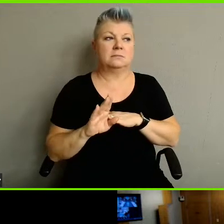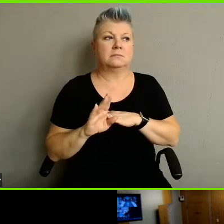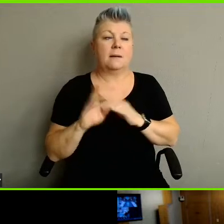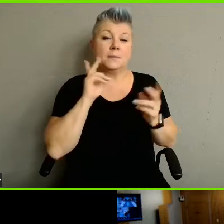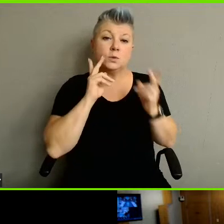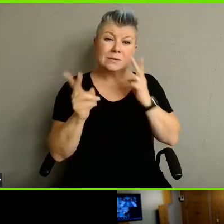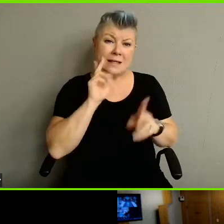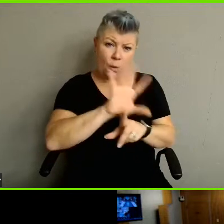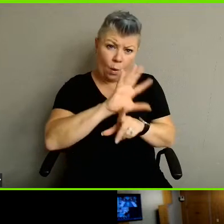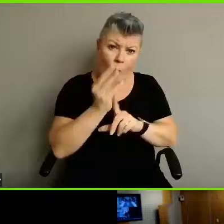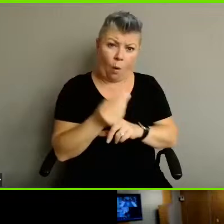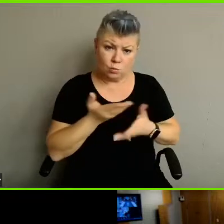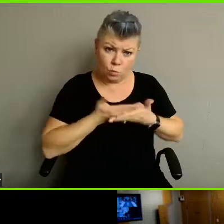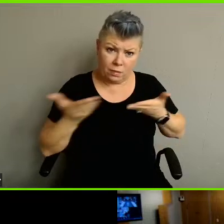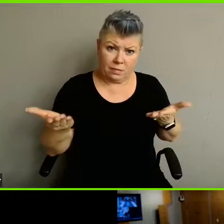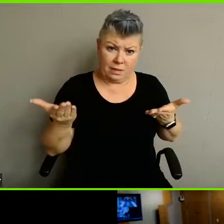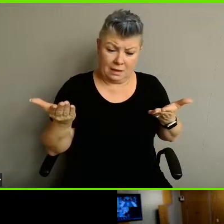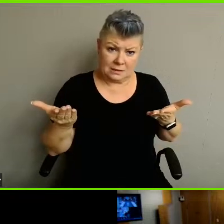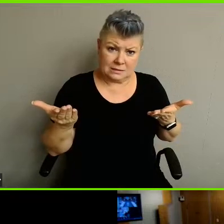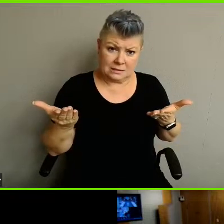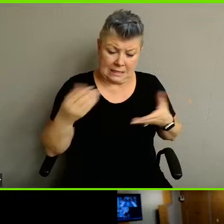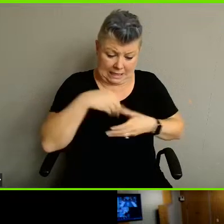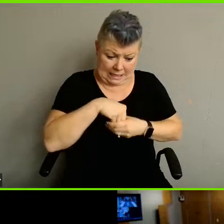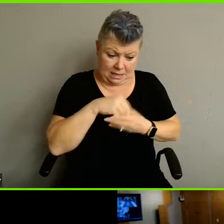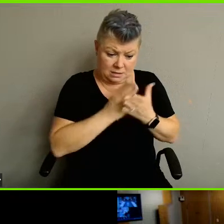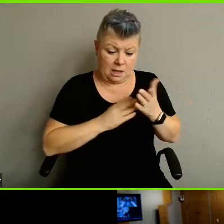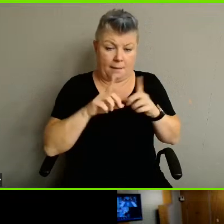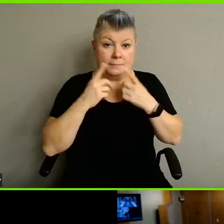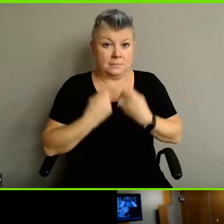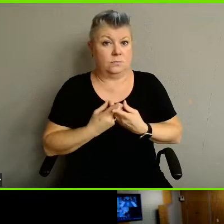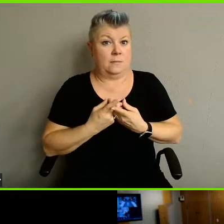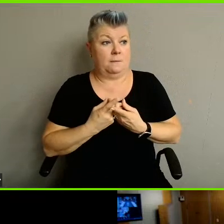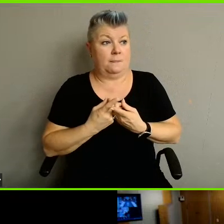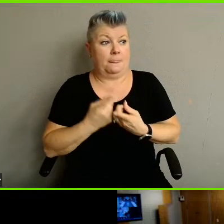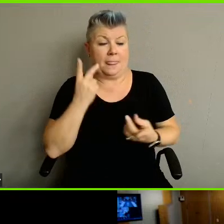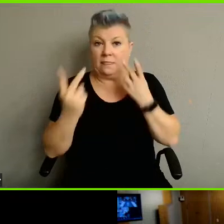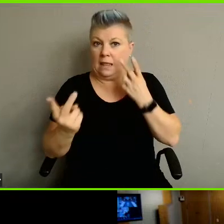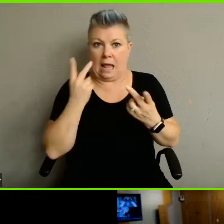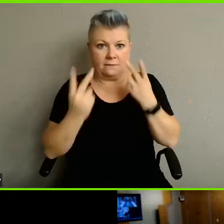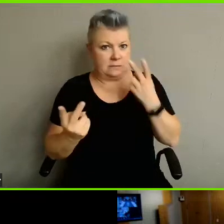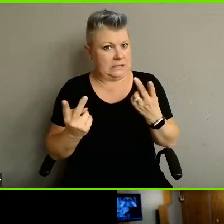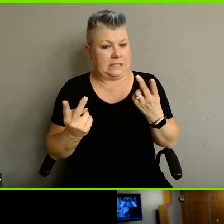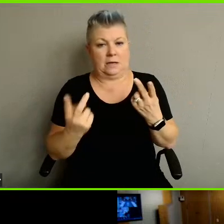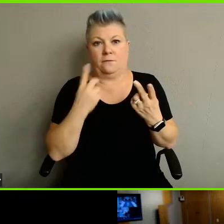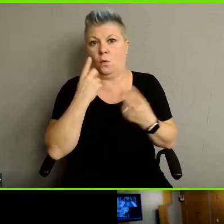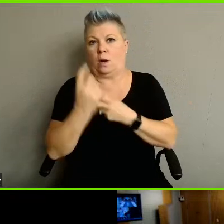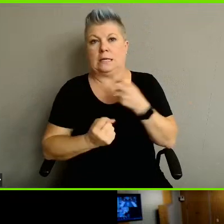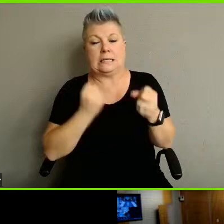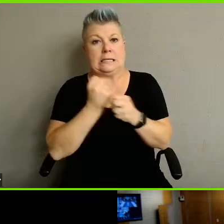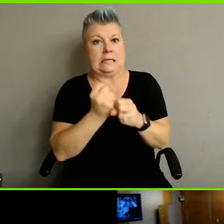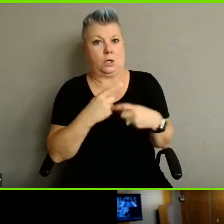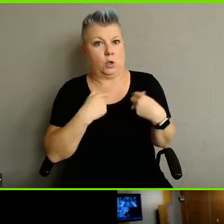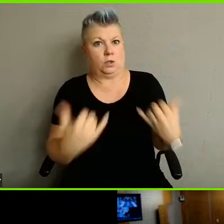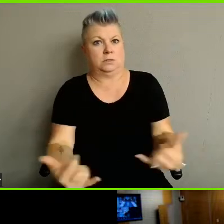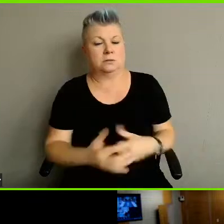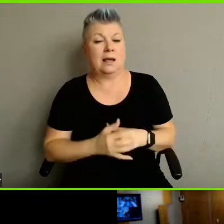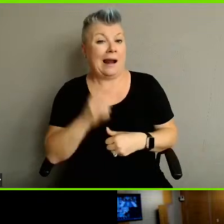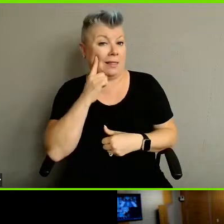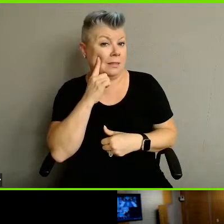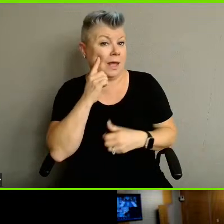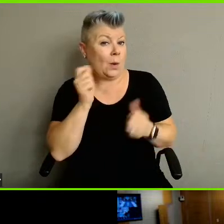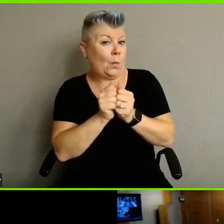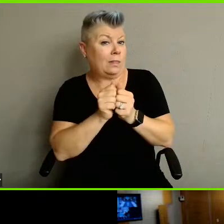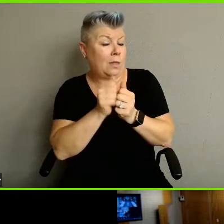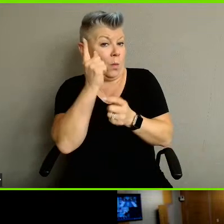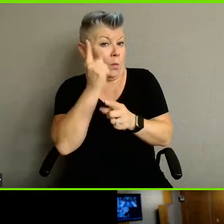real cultural things in these districts that I have seen for years. And I think with the right